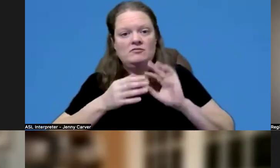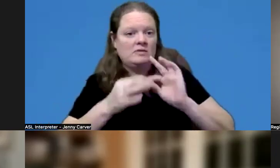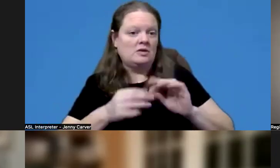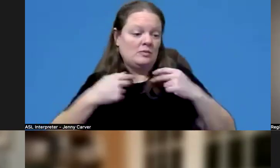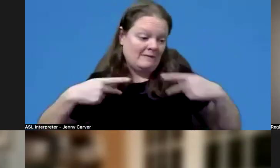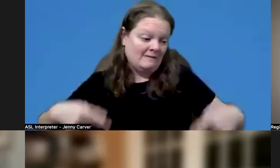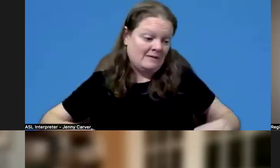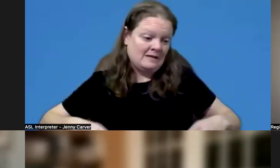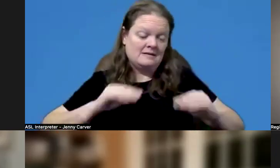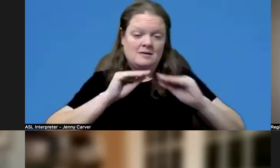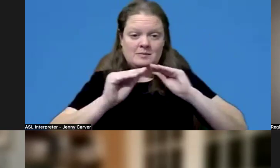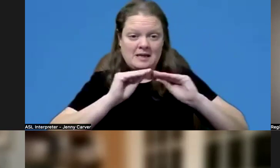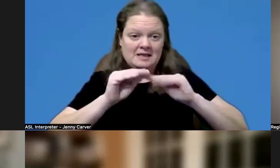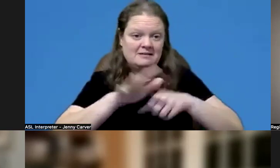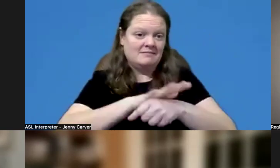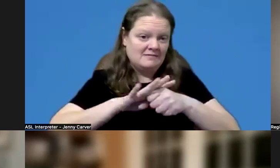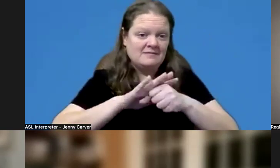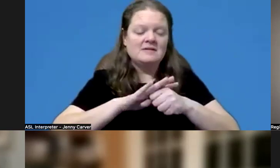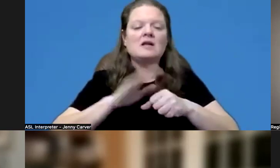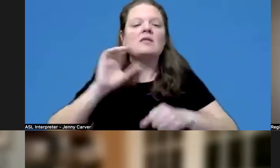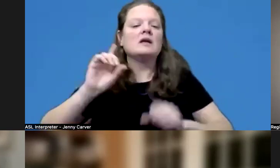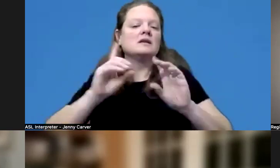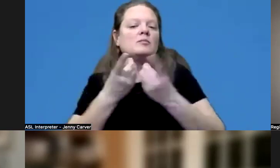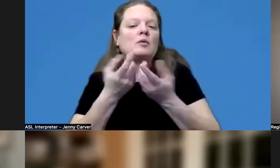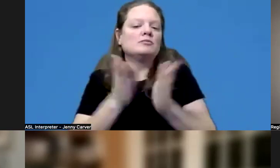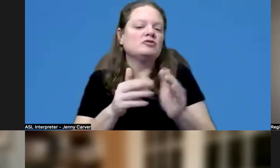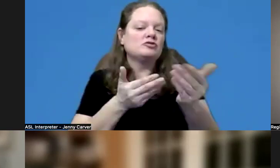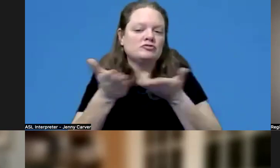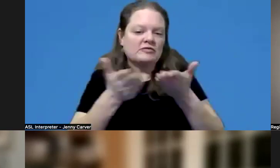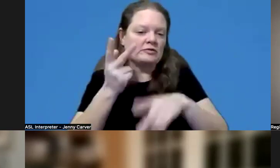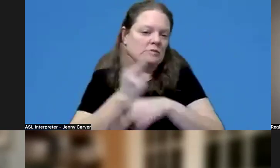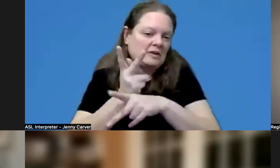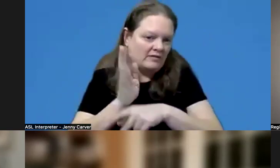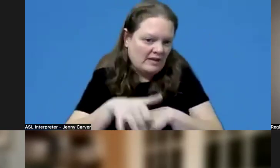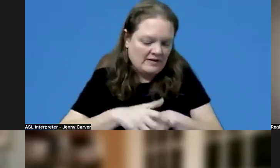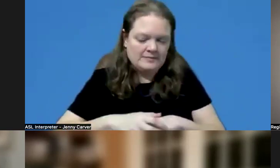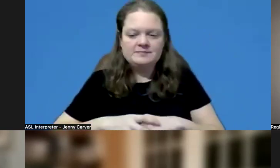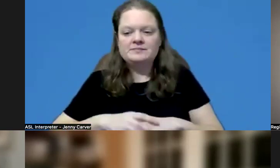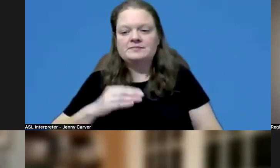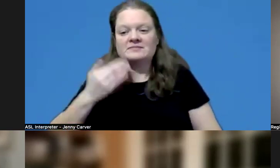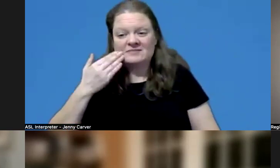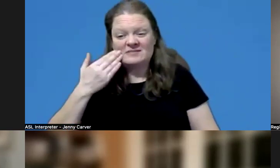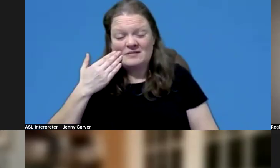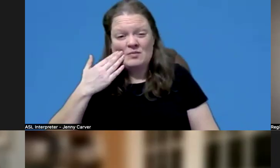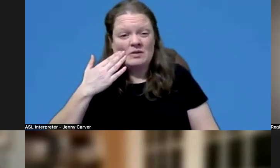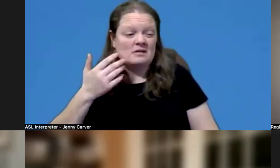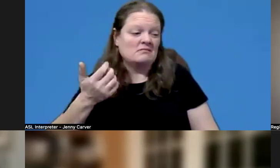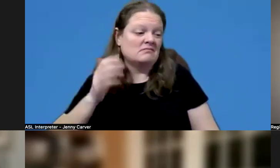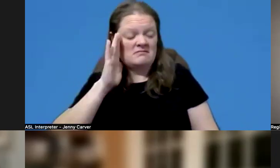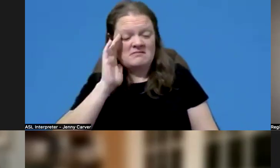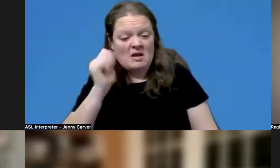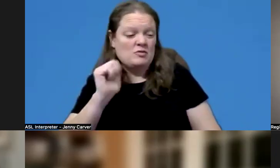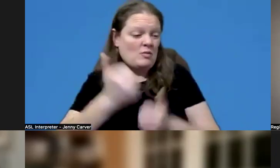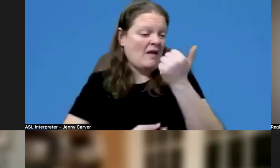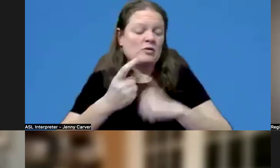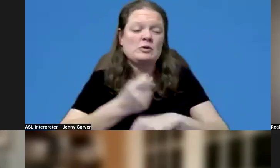physical maintenance of the space, that will be the Department of General Services. And it's up to all of us to ensure that if